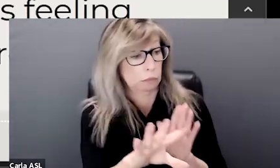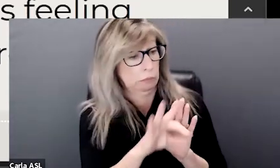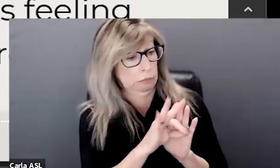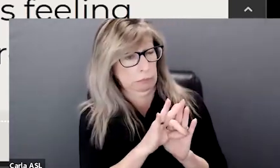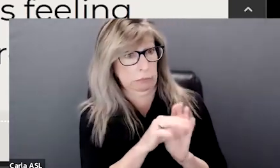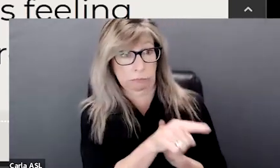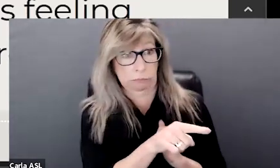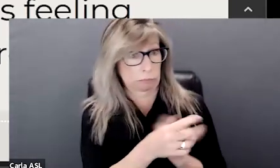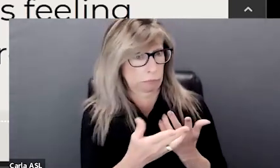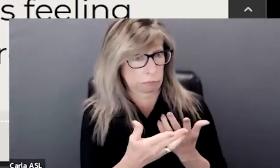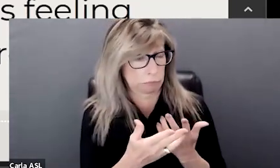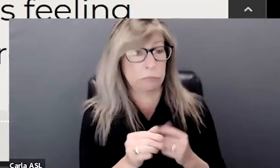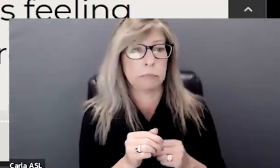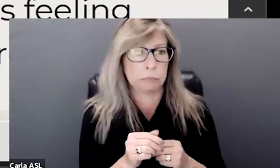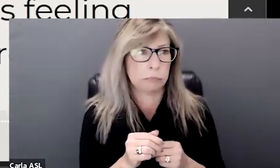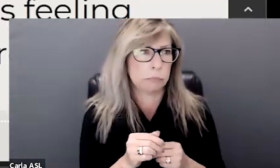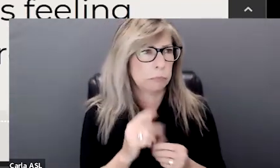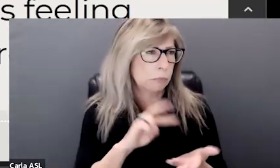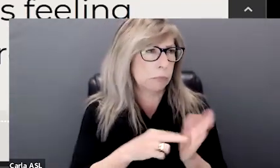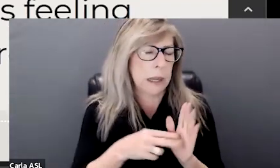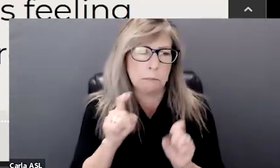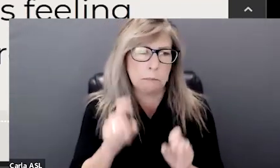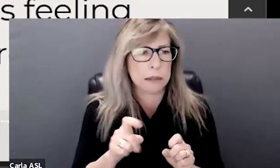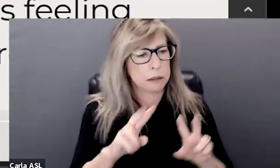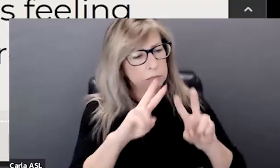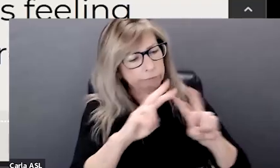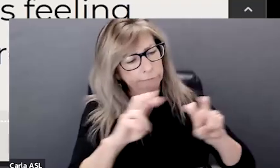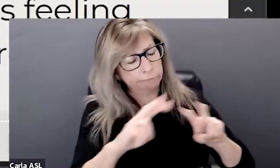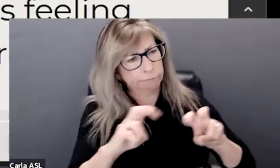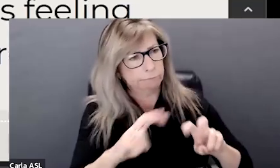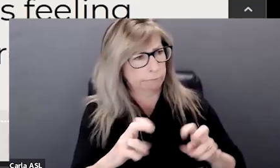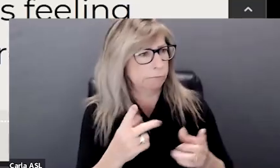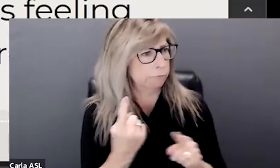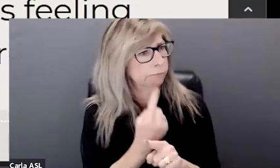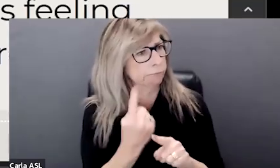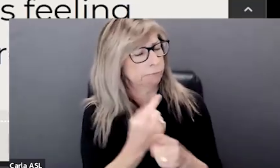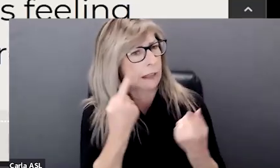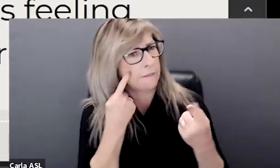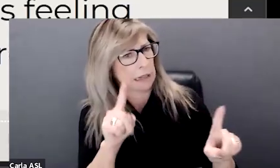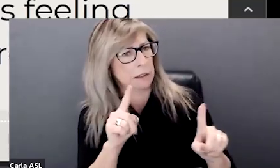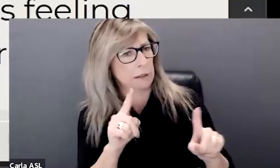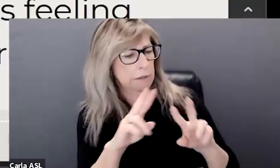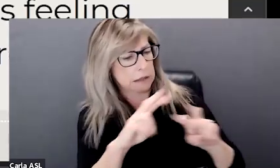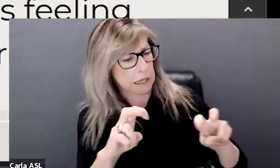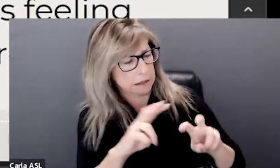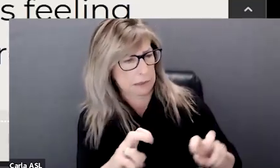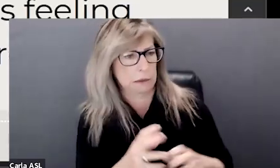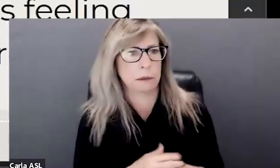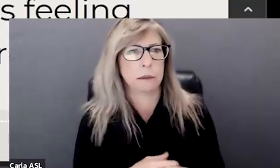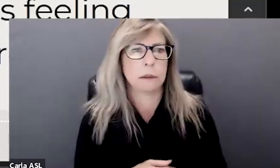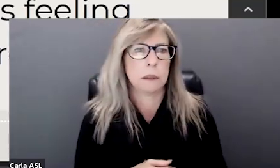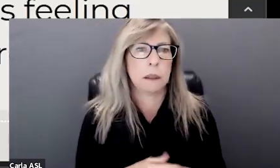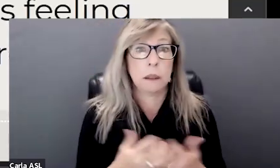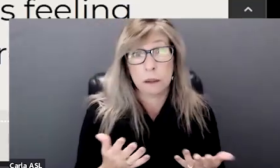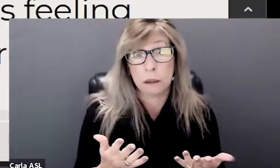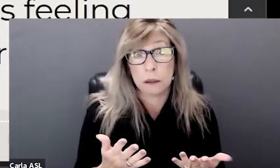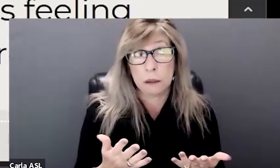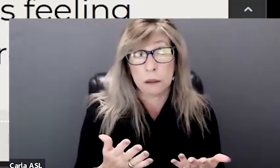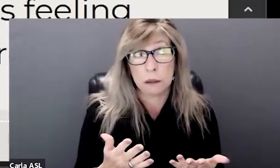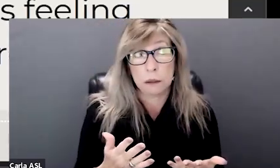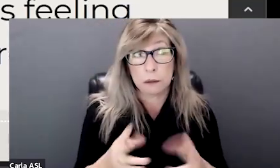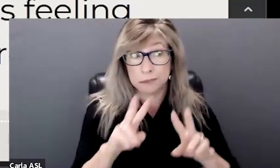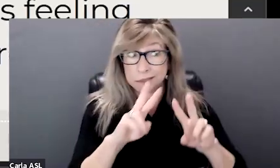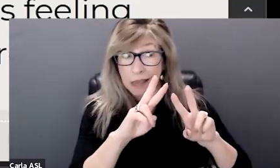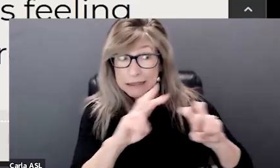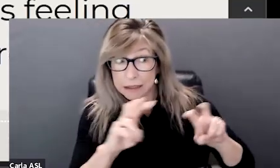job requires making an effective assessment. And we're going to talk about what makes a good assessment. And a lot of this has to do with